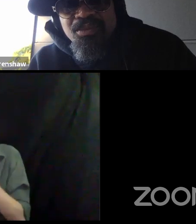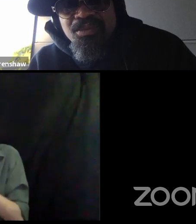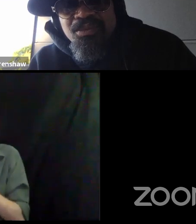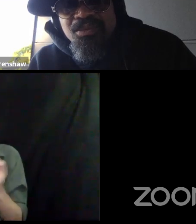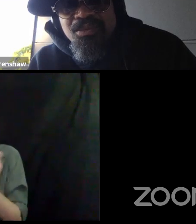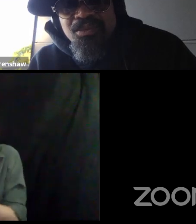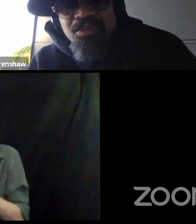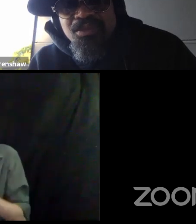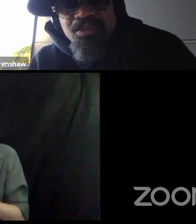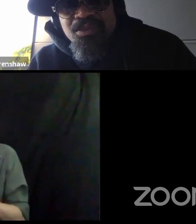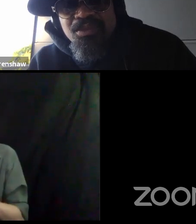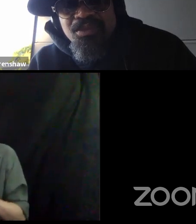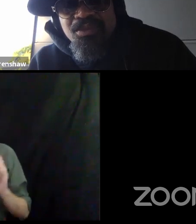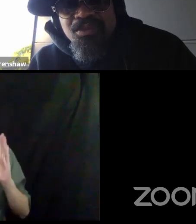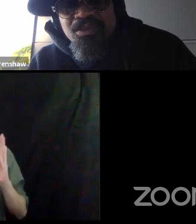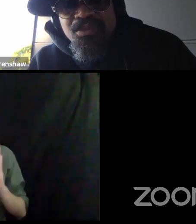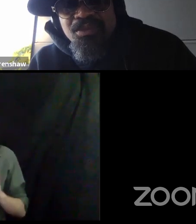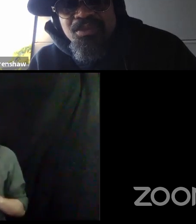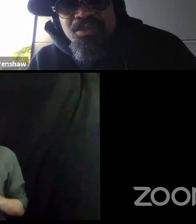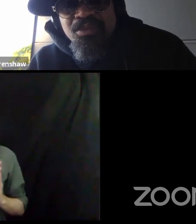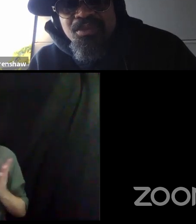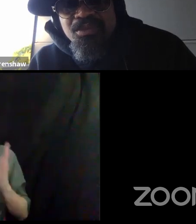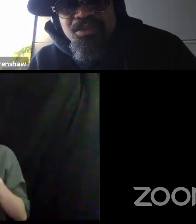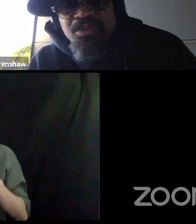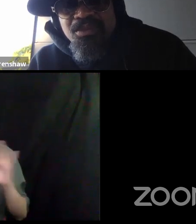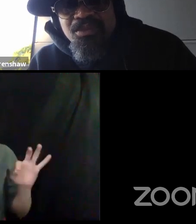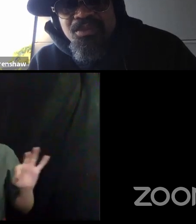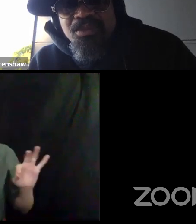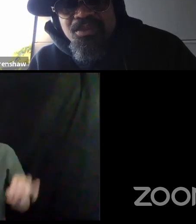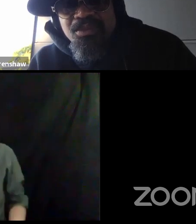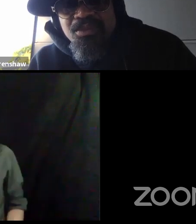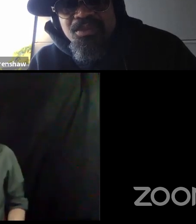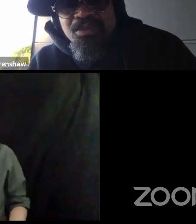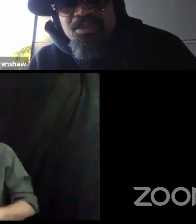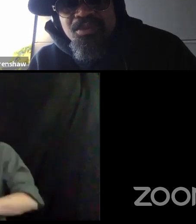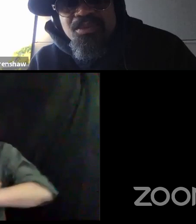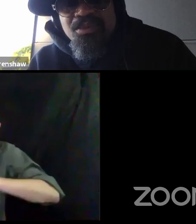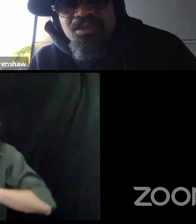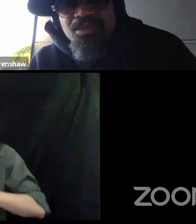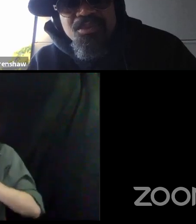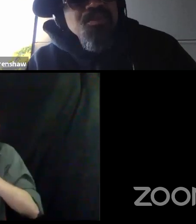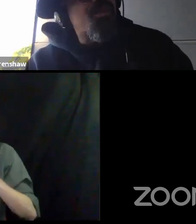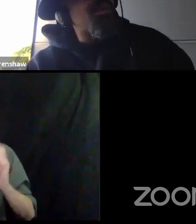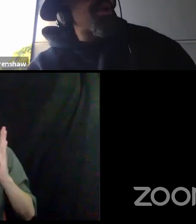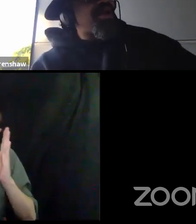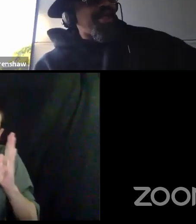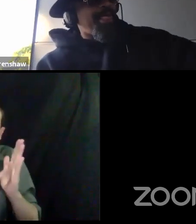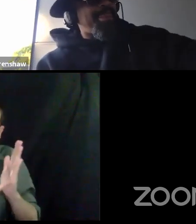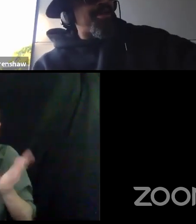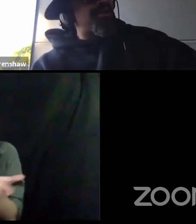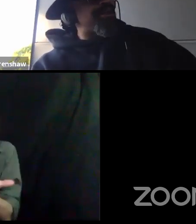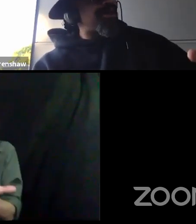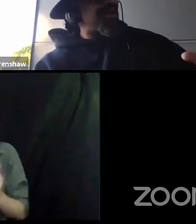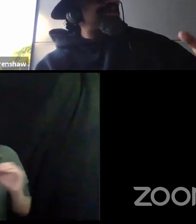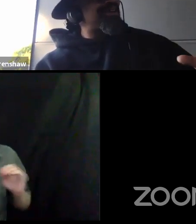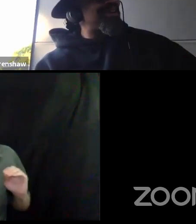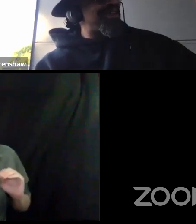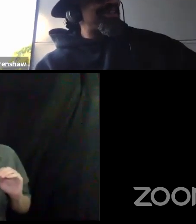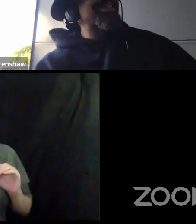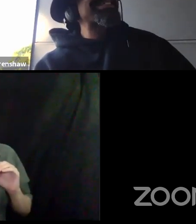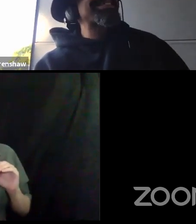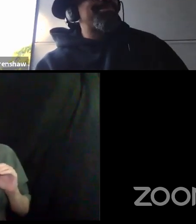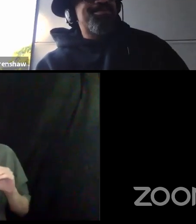research, because I'm not a paid city employee. You know what I'm saying? But I'm educating generations of our children on what